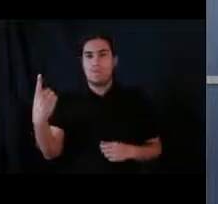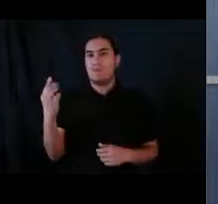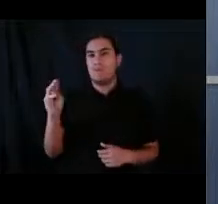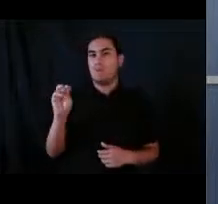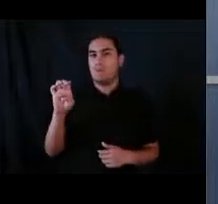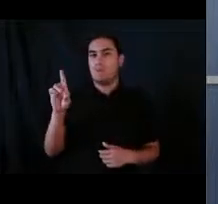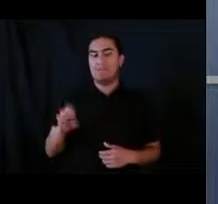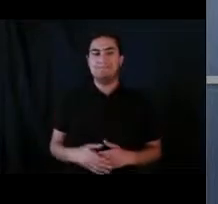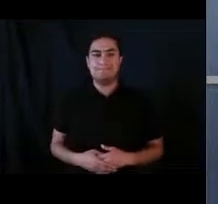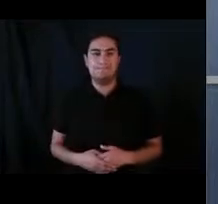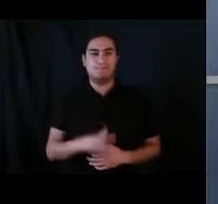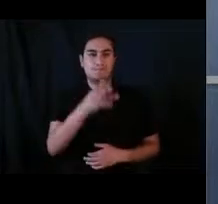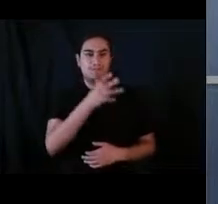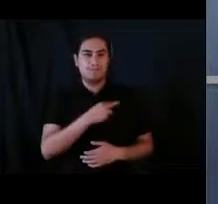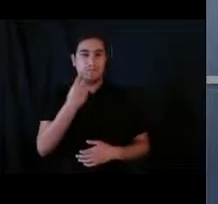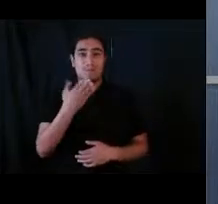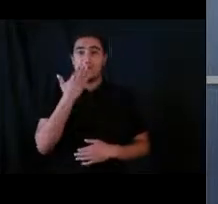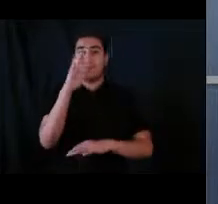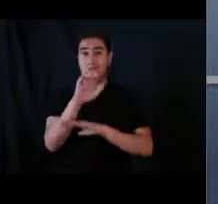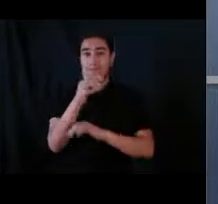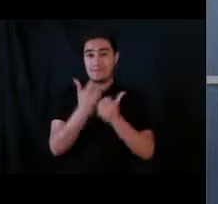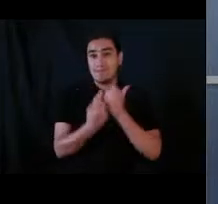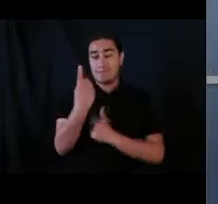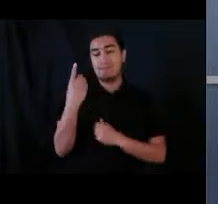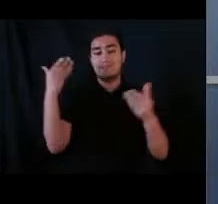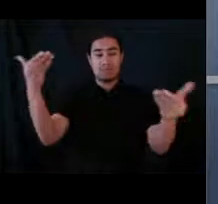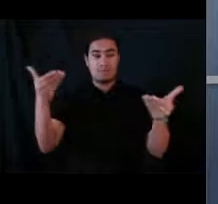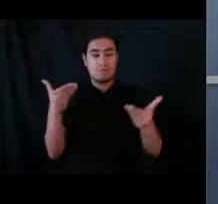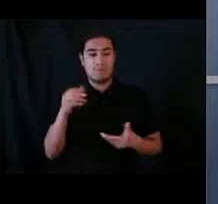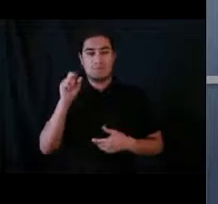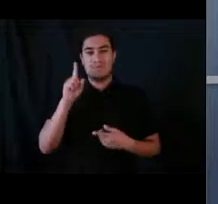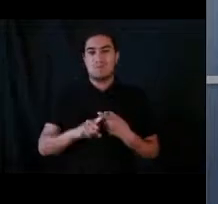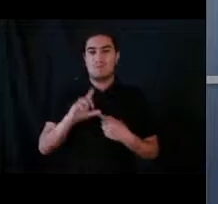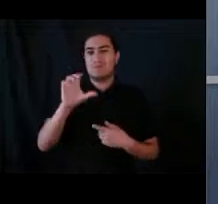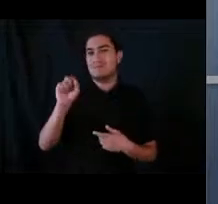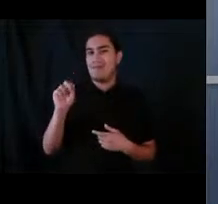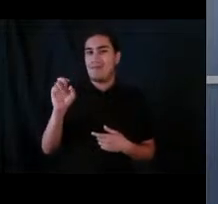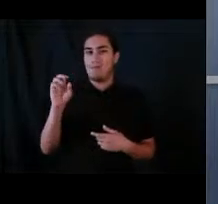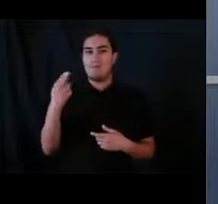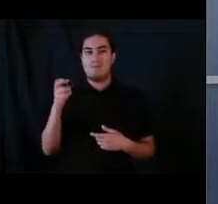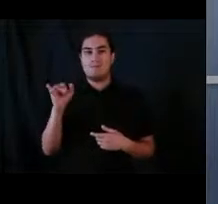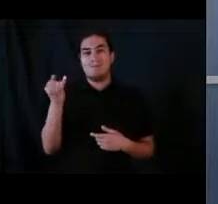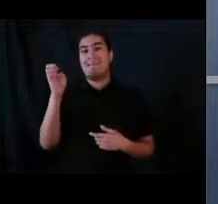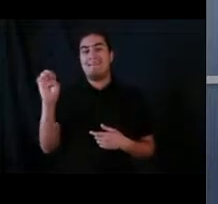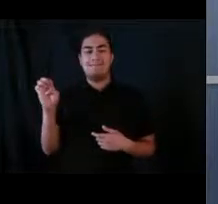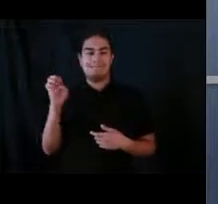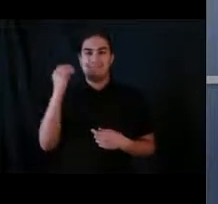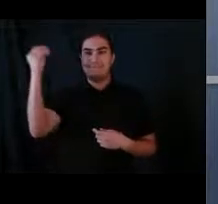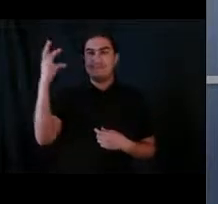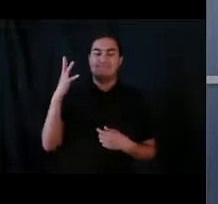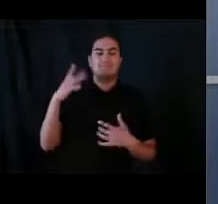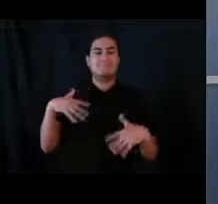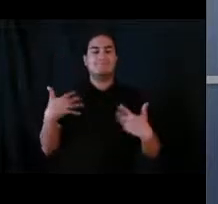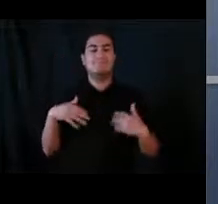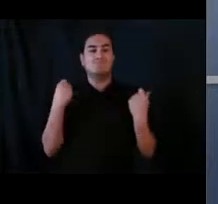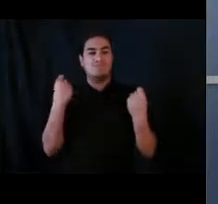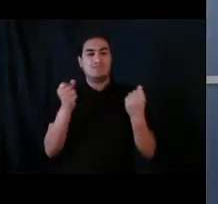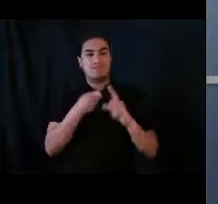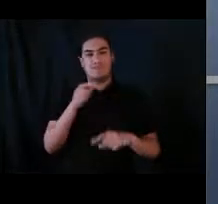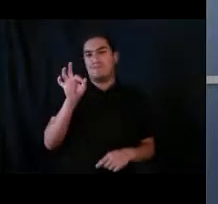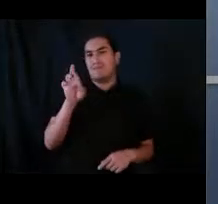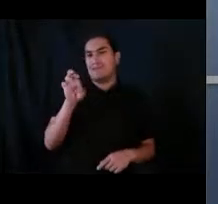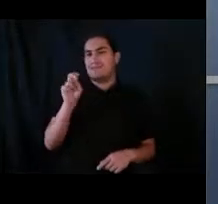well good afternoon everyone welcome to sunny san jose i have to say that uh driving in from fresno i